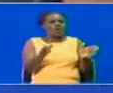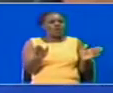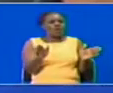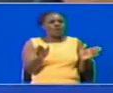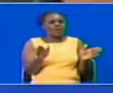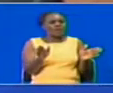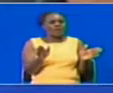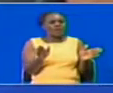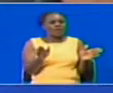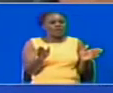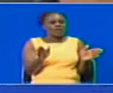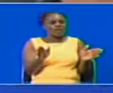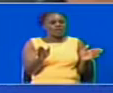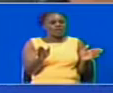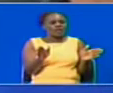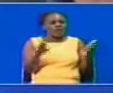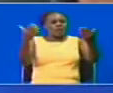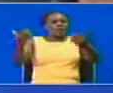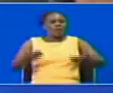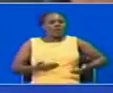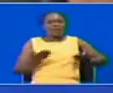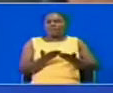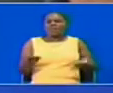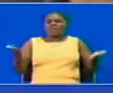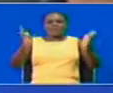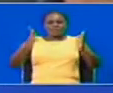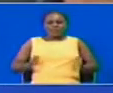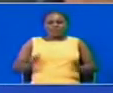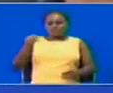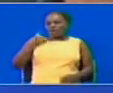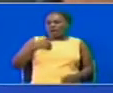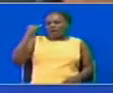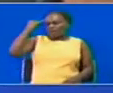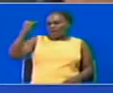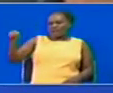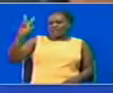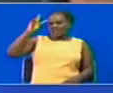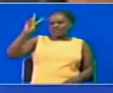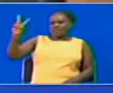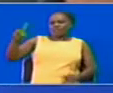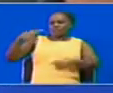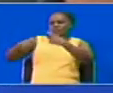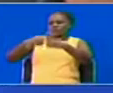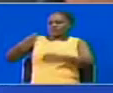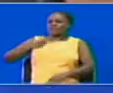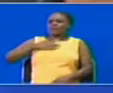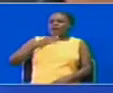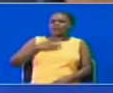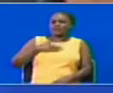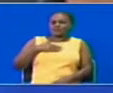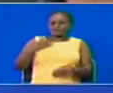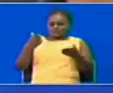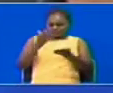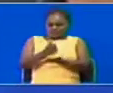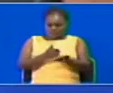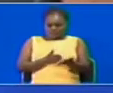and we welcome everybody who has ideas, views on the processes which we have undertaken. And this is